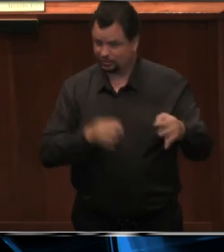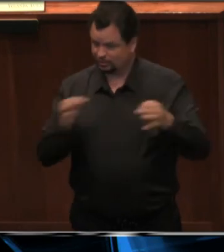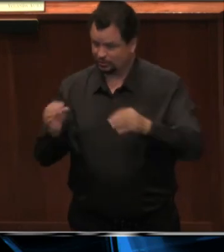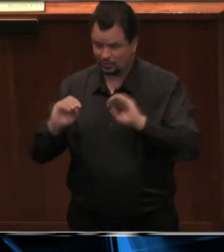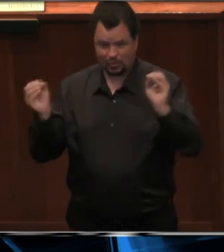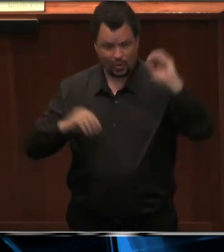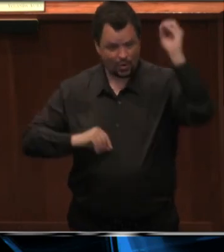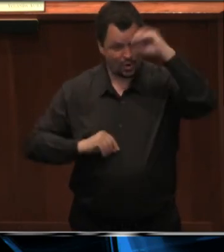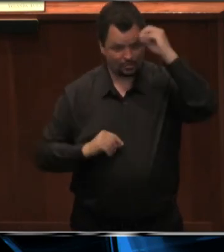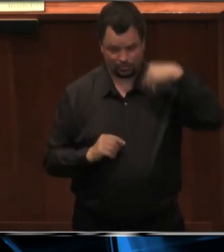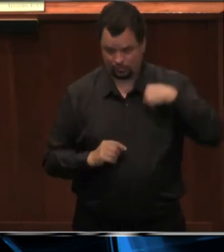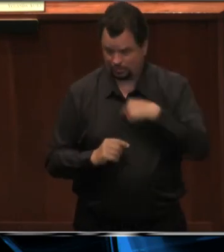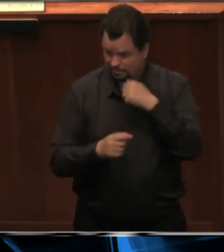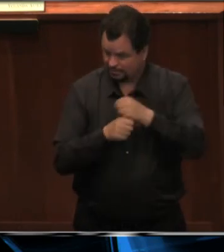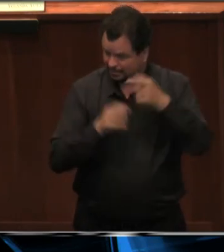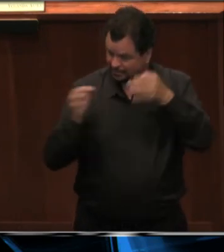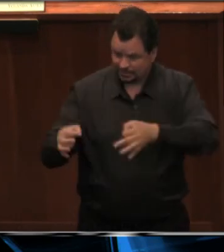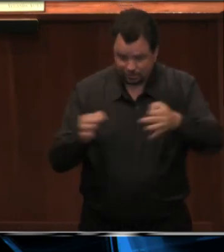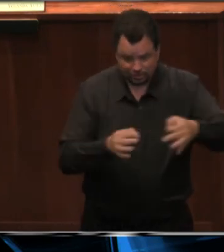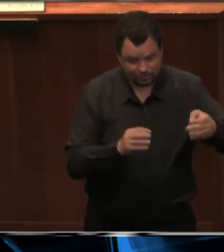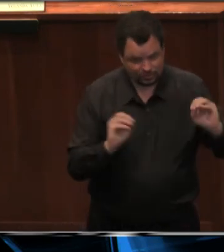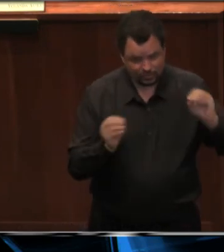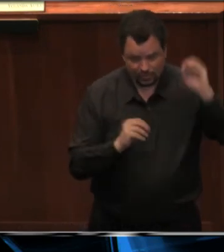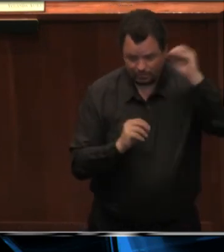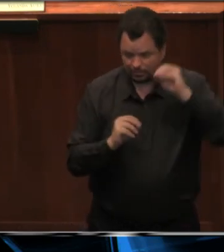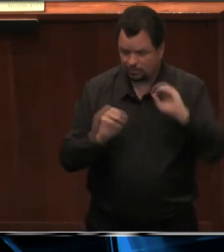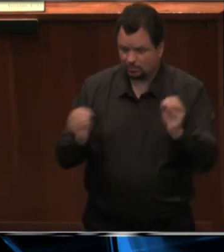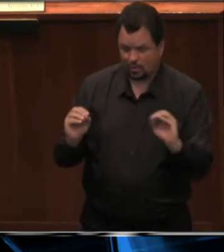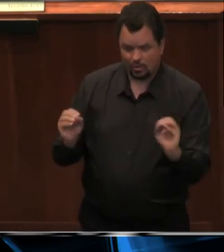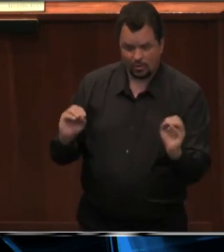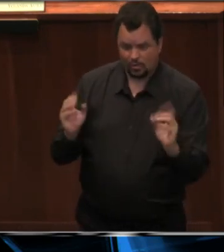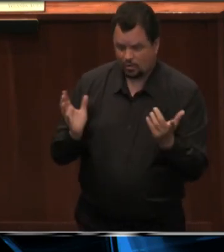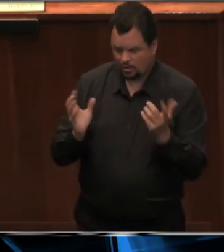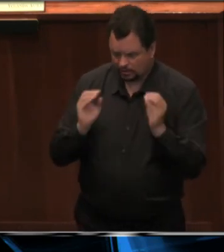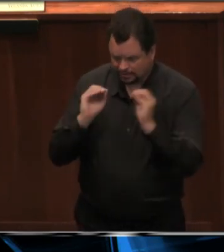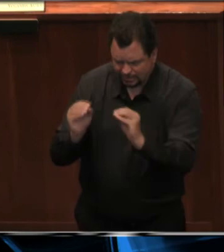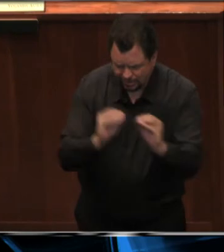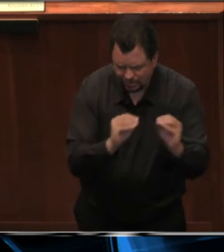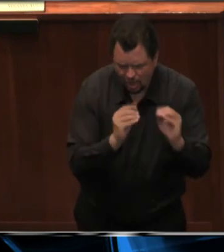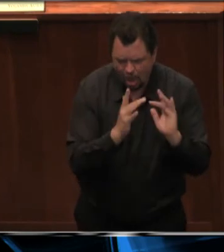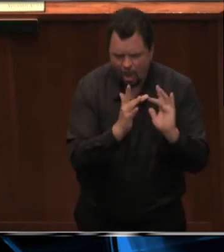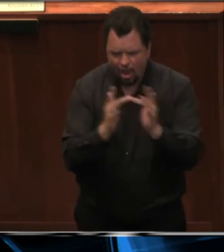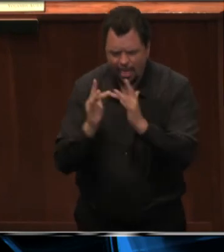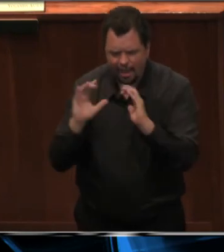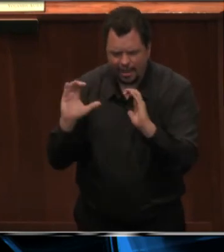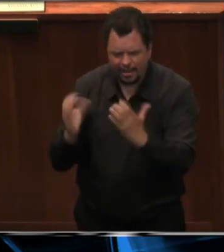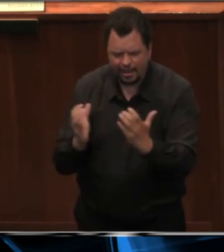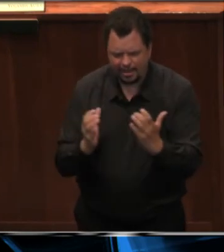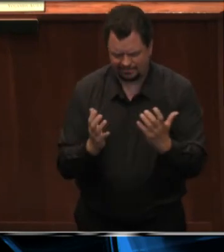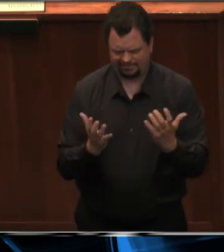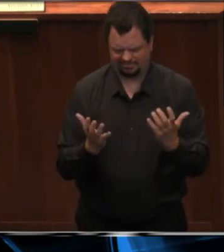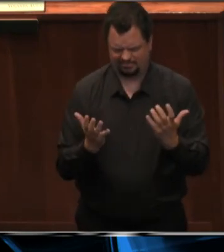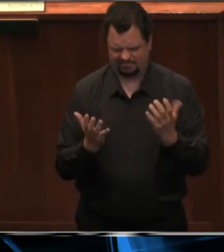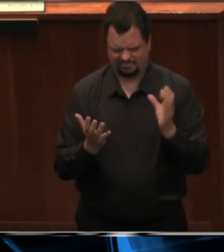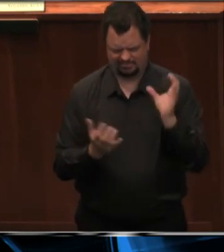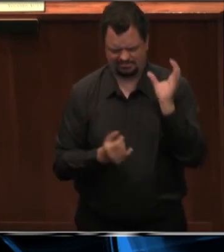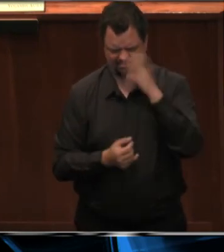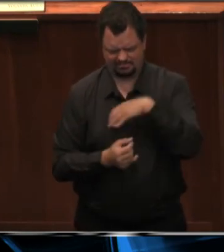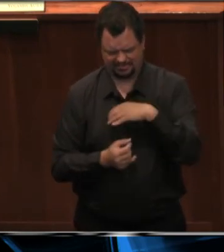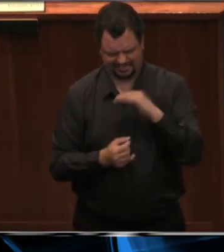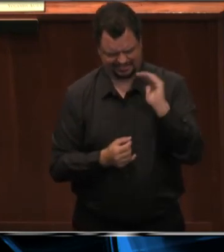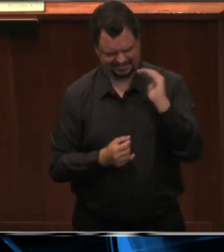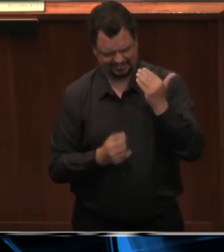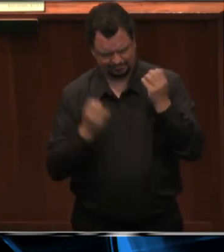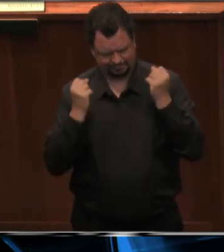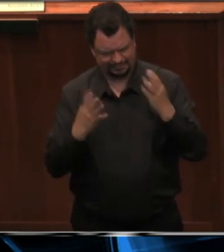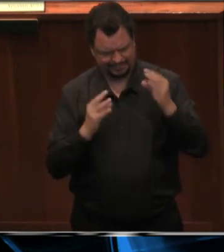offered a chance to teach online. That option seems to have been contracted out to other teachers who haven't been loyal employees